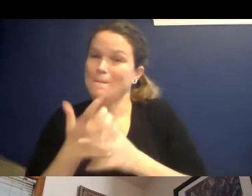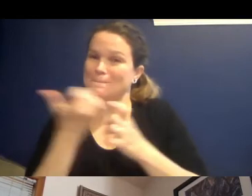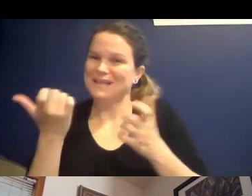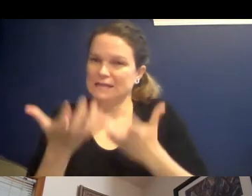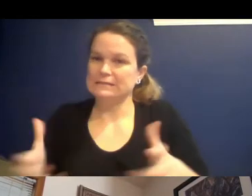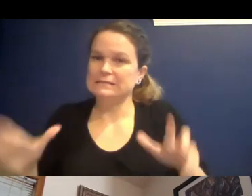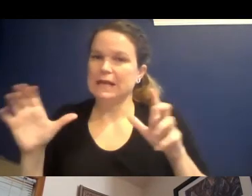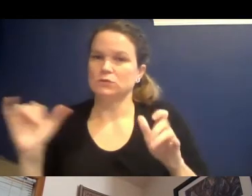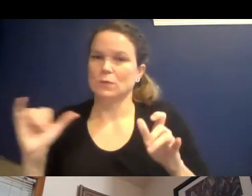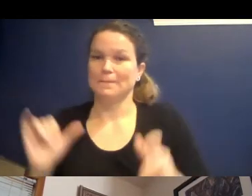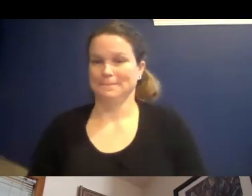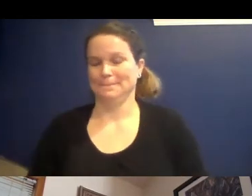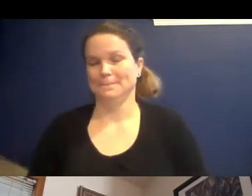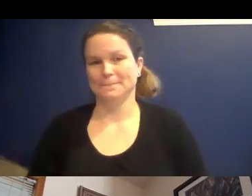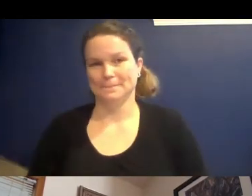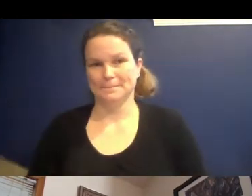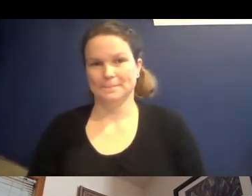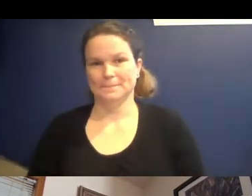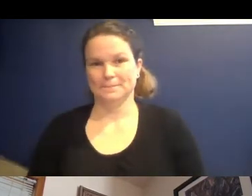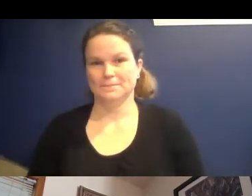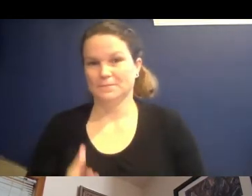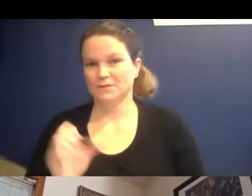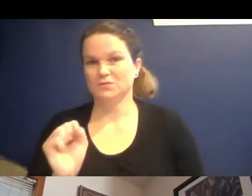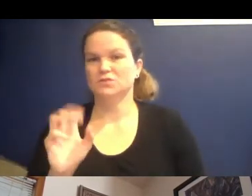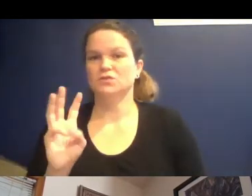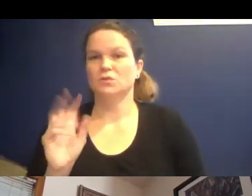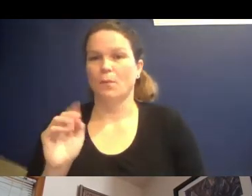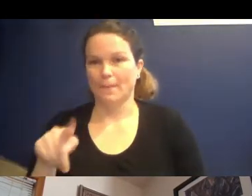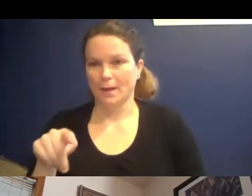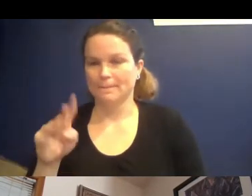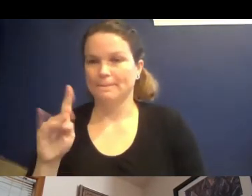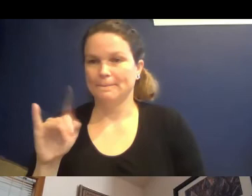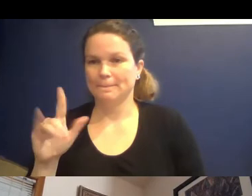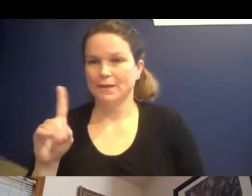well. This is swamp milkweed.